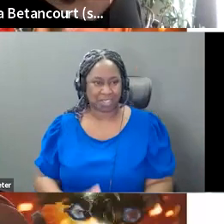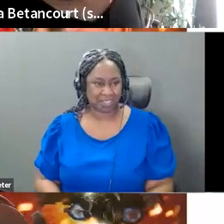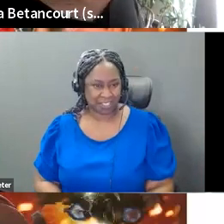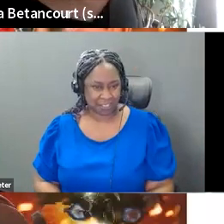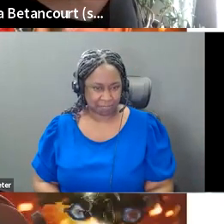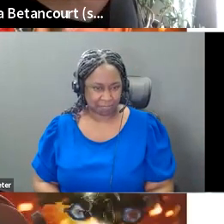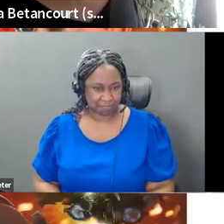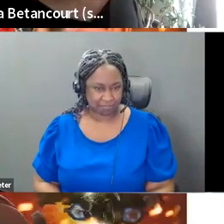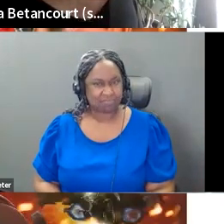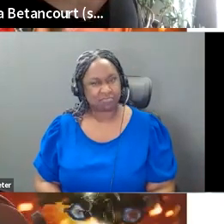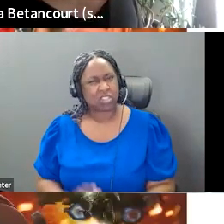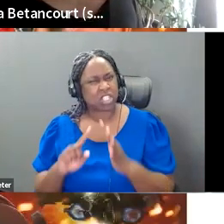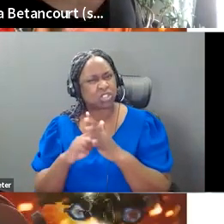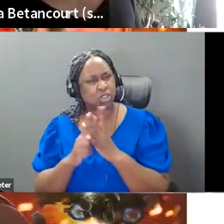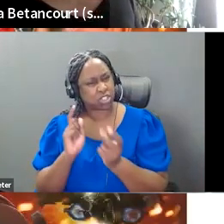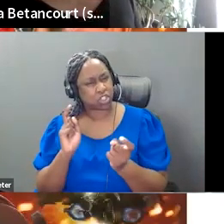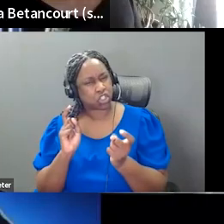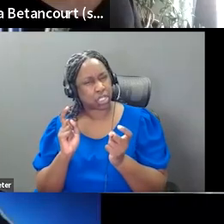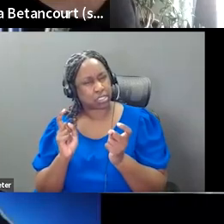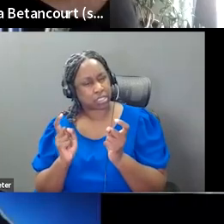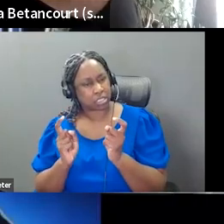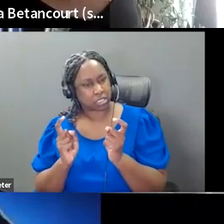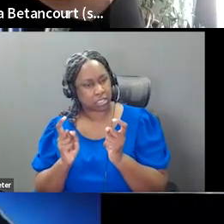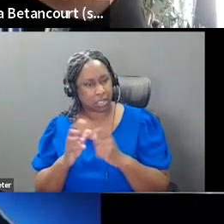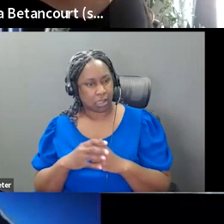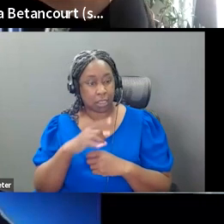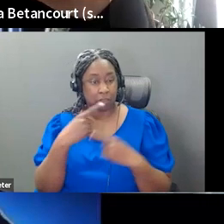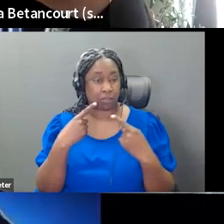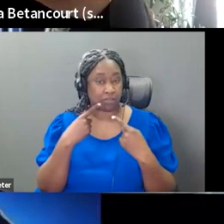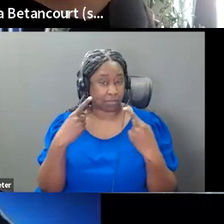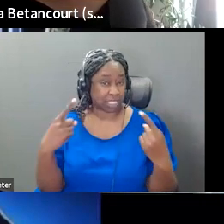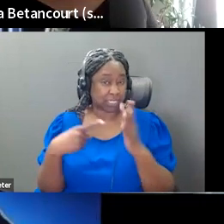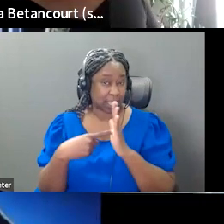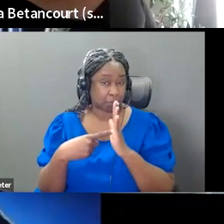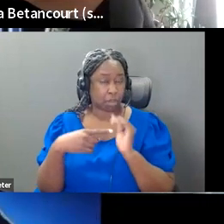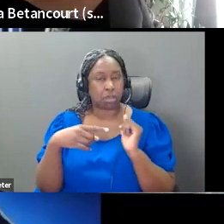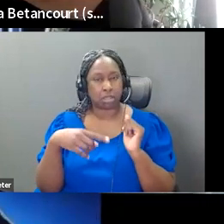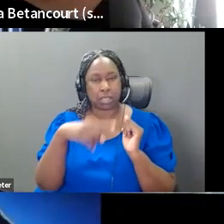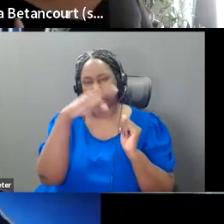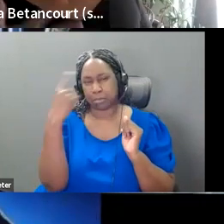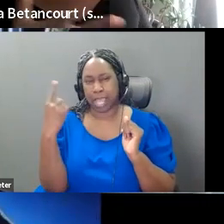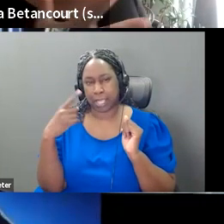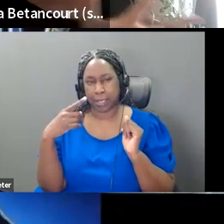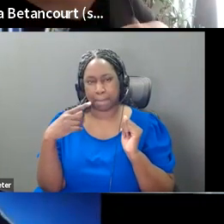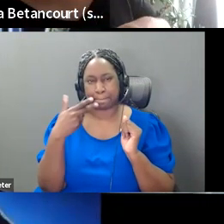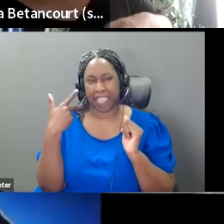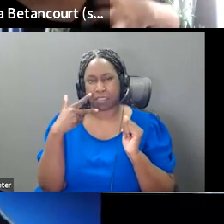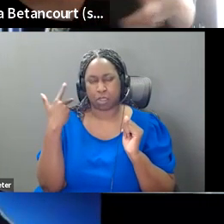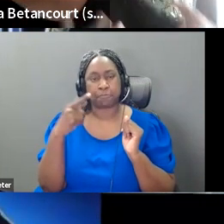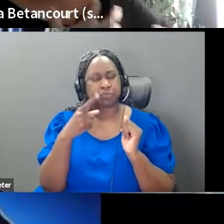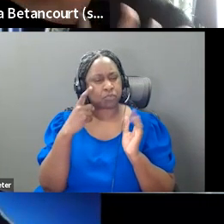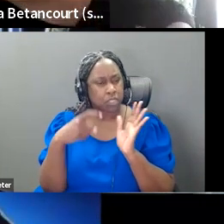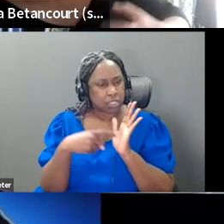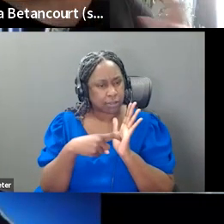But that is starting to change. And, one of the most famous examples is Black Panther. And you can see how